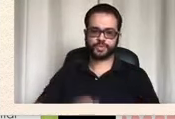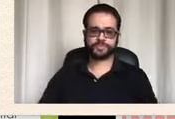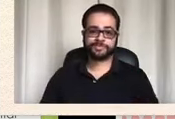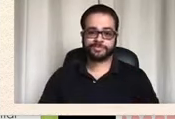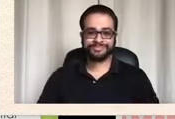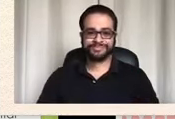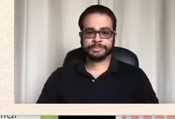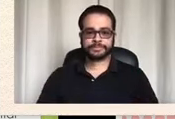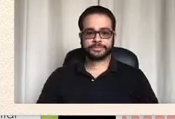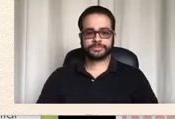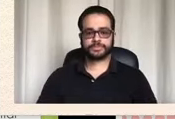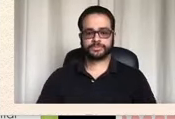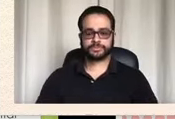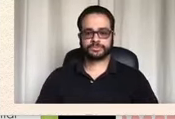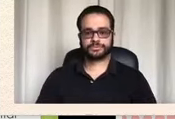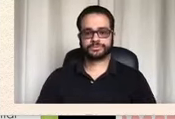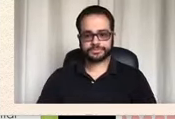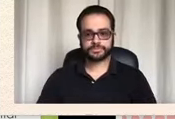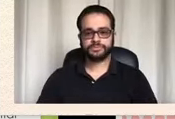So,